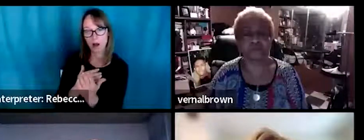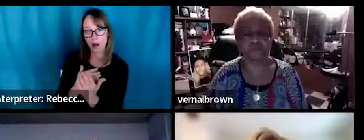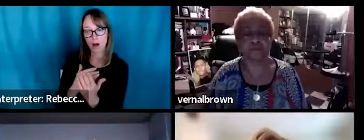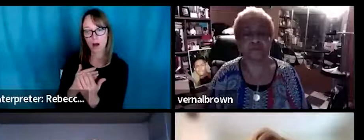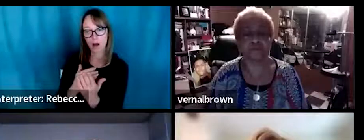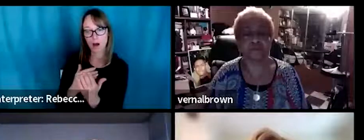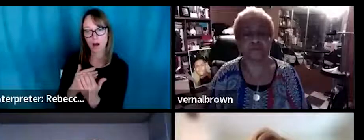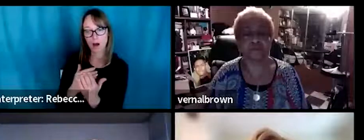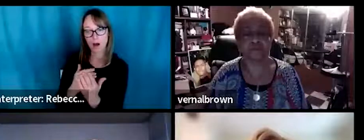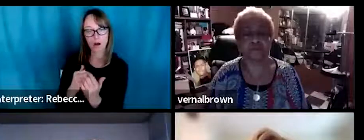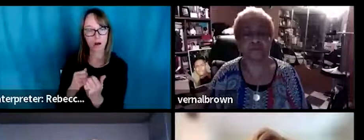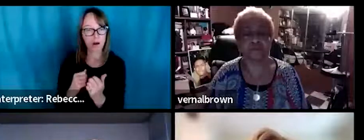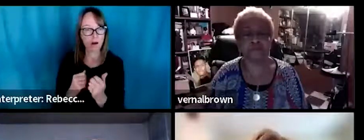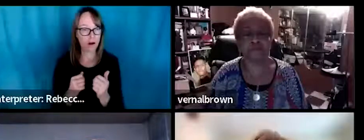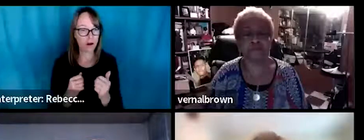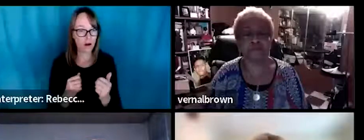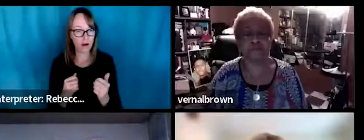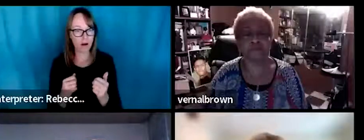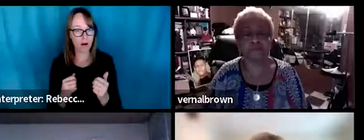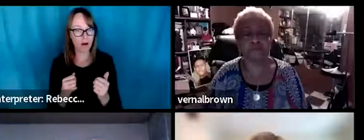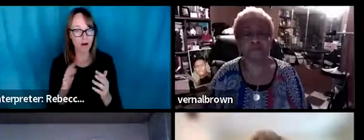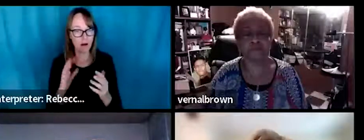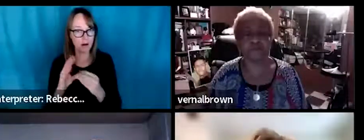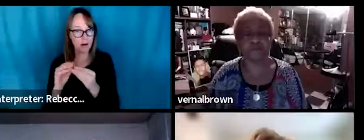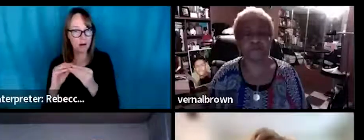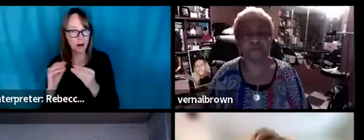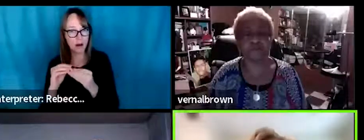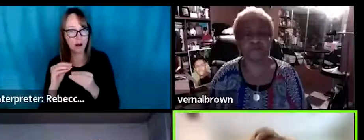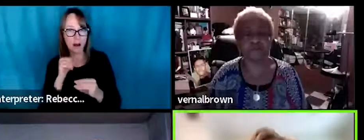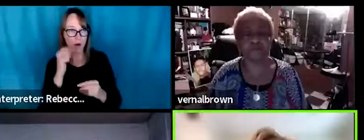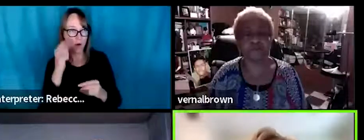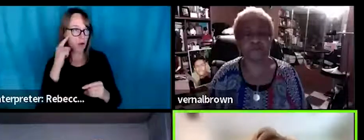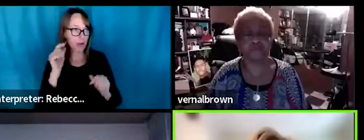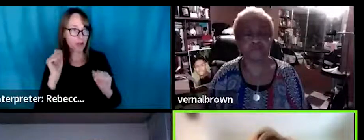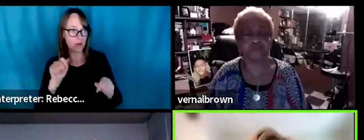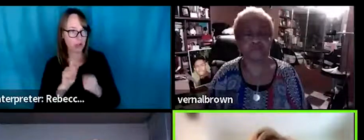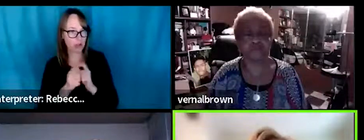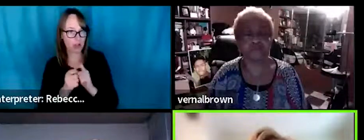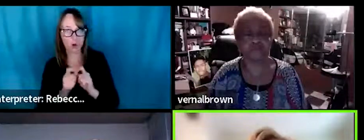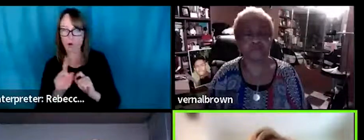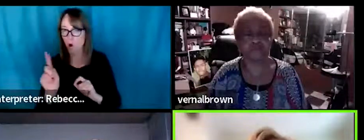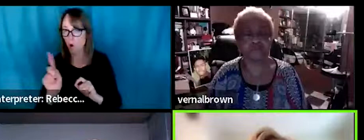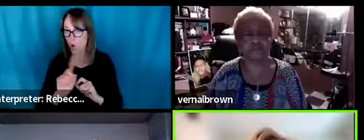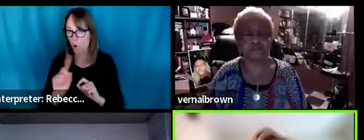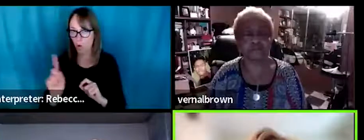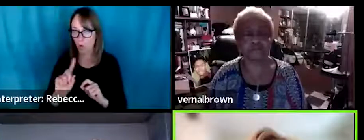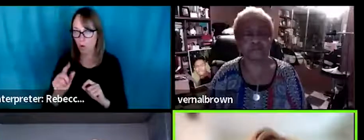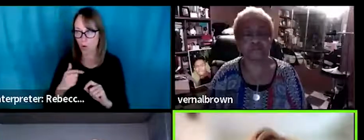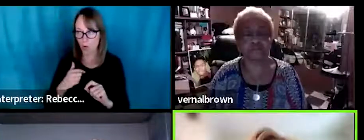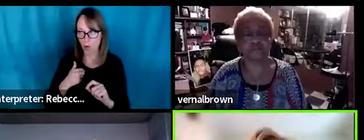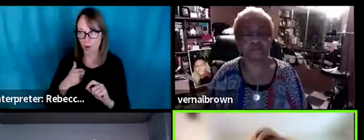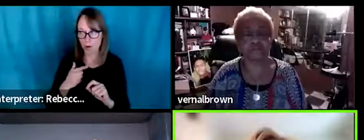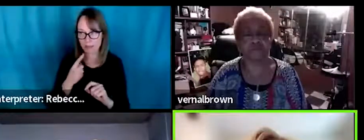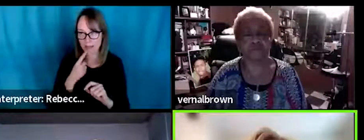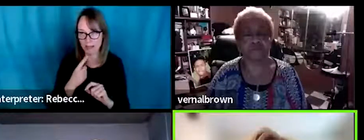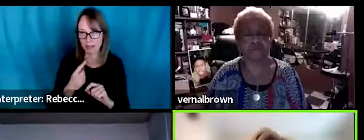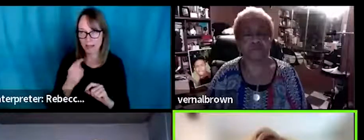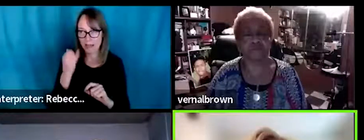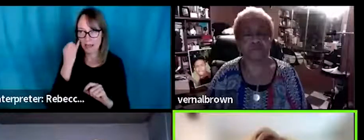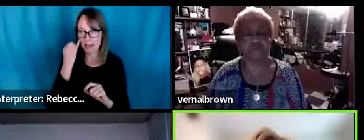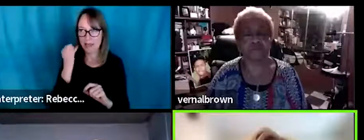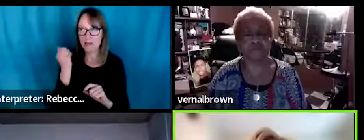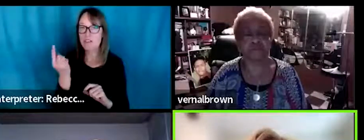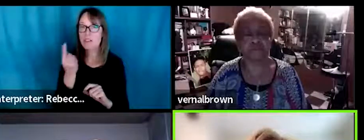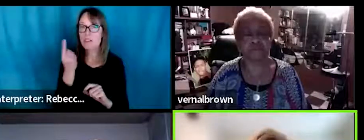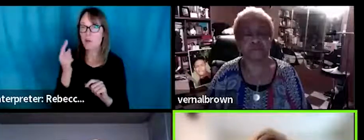can change the on the fly. No, what I'm asking is if someone would like to make a motion